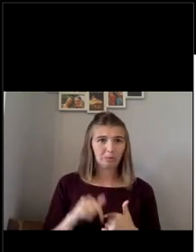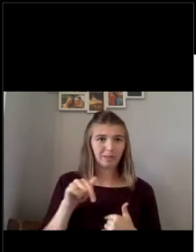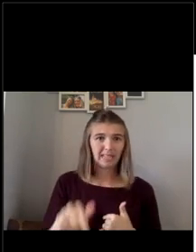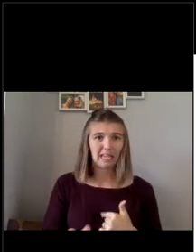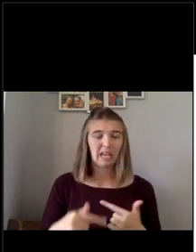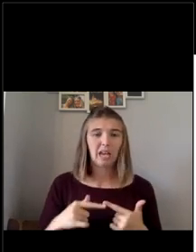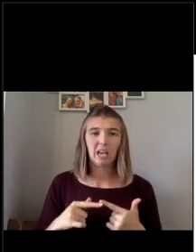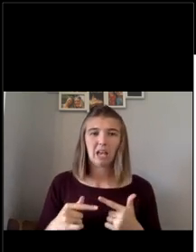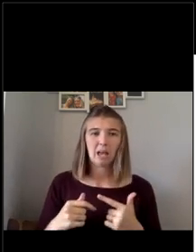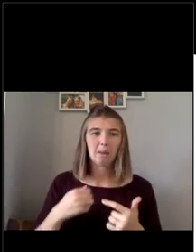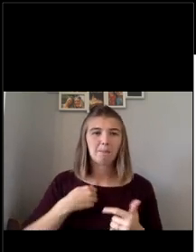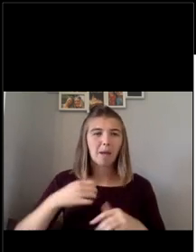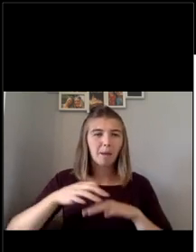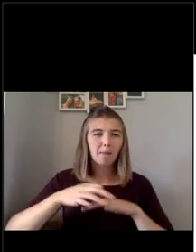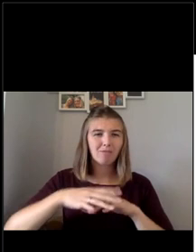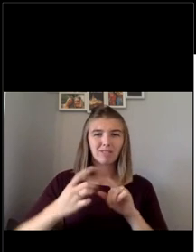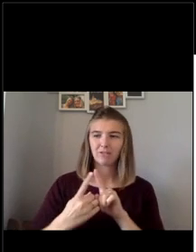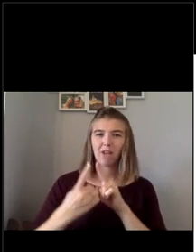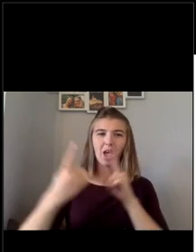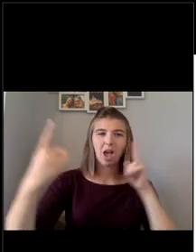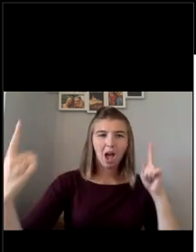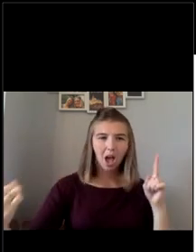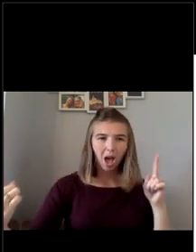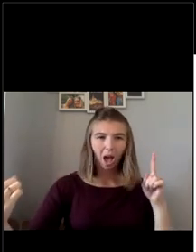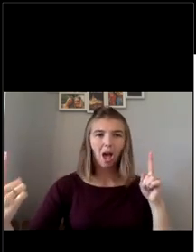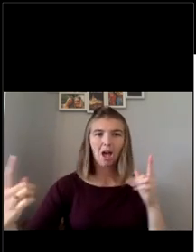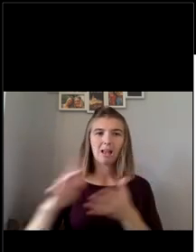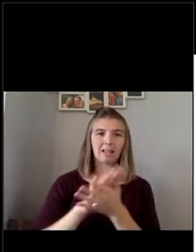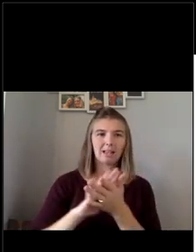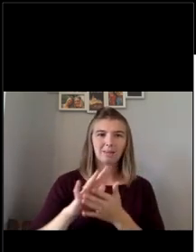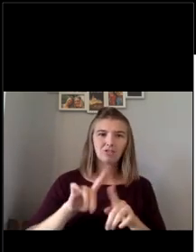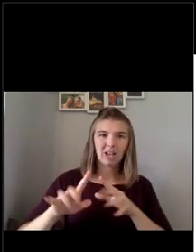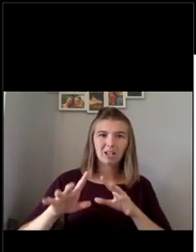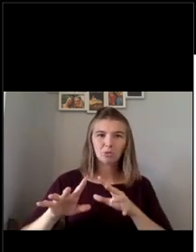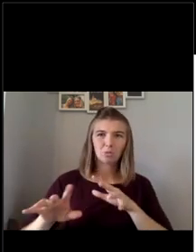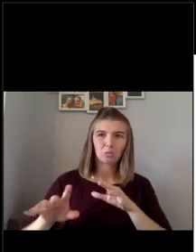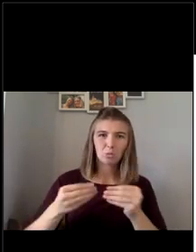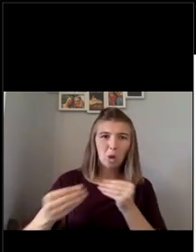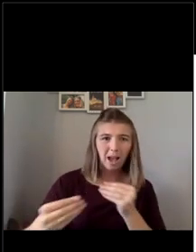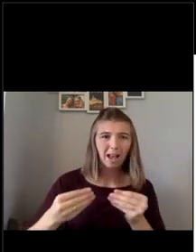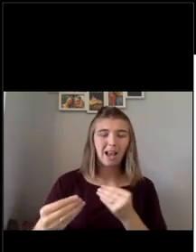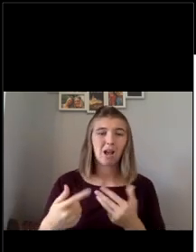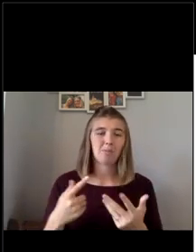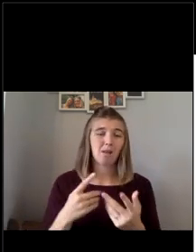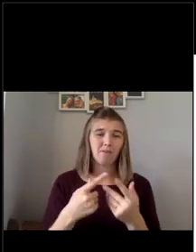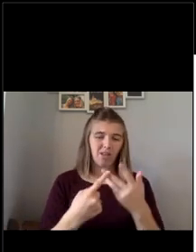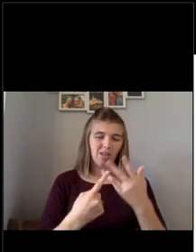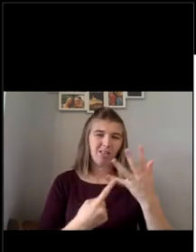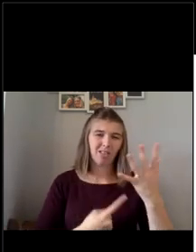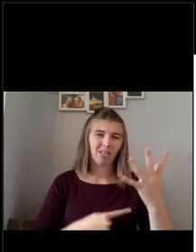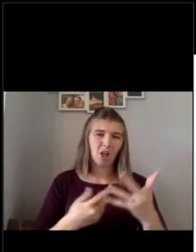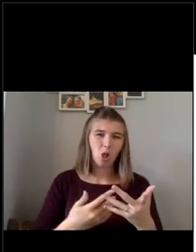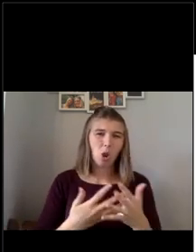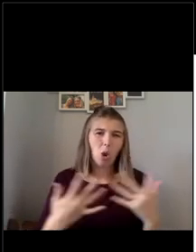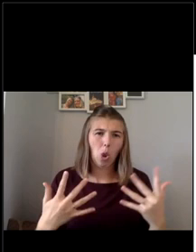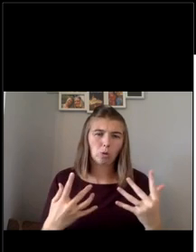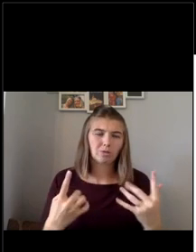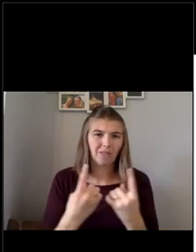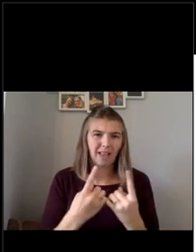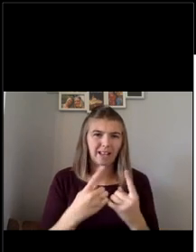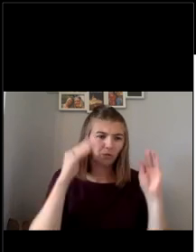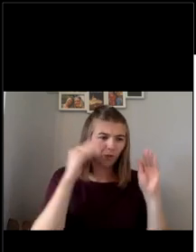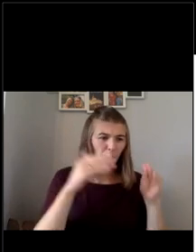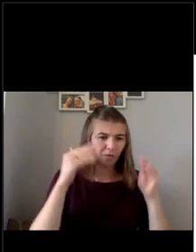too much. And, you know, there was a lot going on, but the research group I was in was very supportive. They never made me